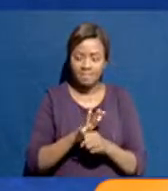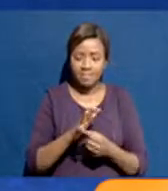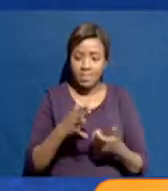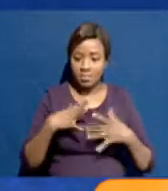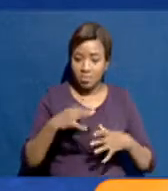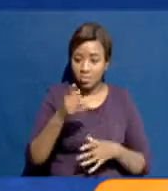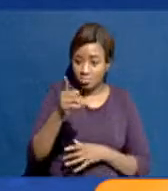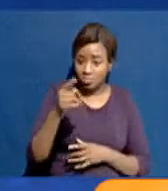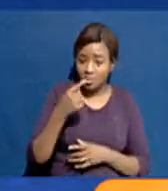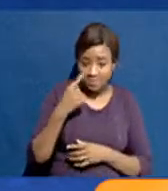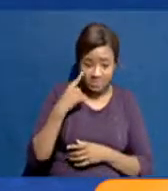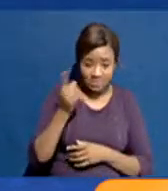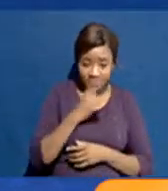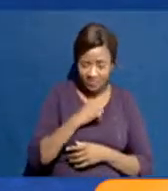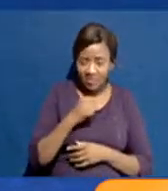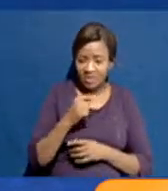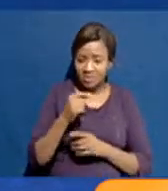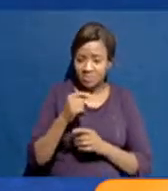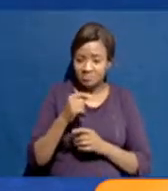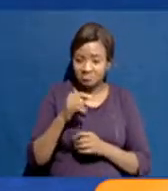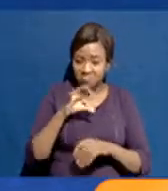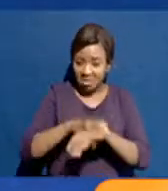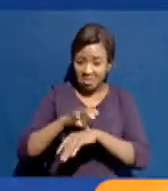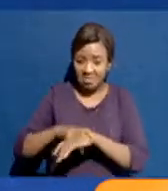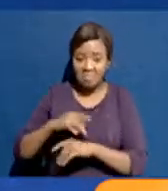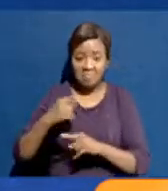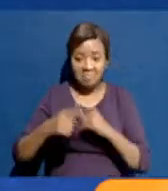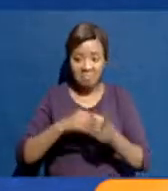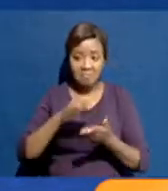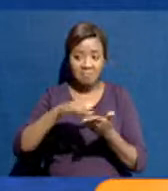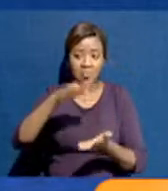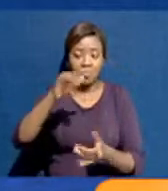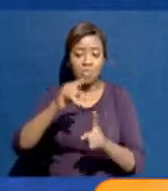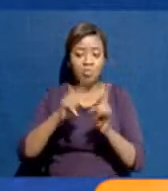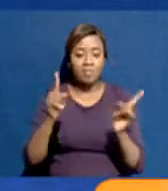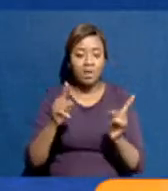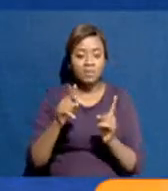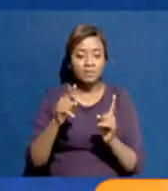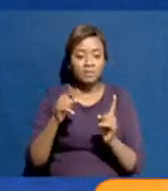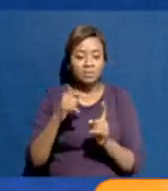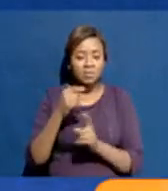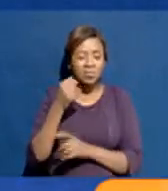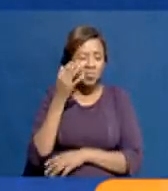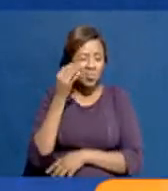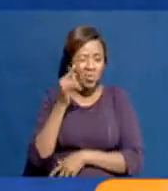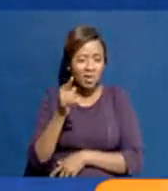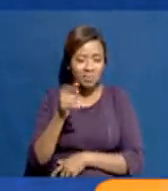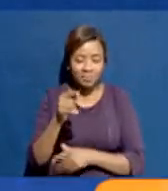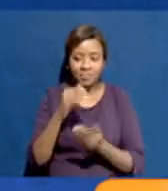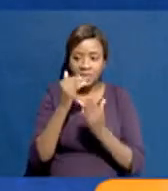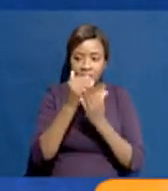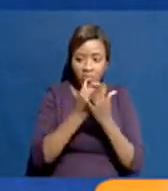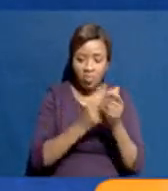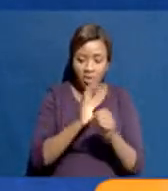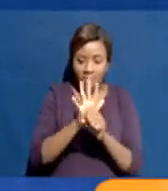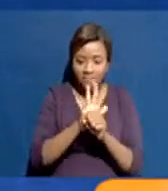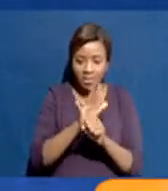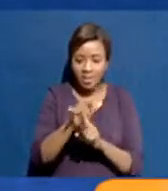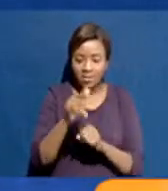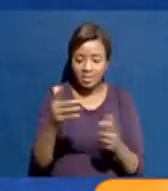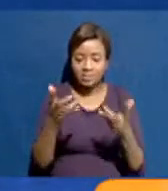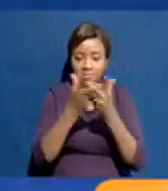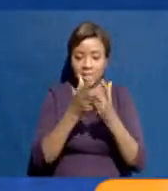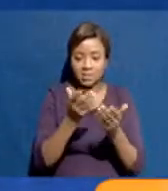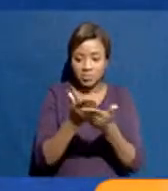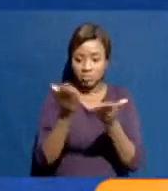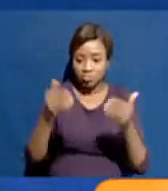very scary, yes? But it's mostly because the programs are not being tailor-made to the young people themselves. We've made a lot